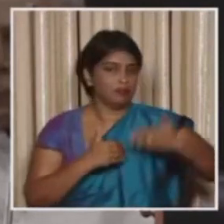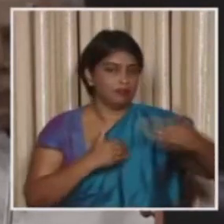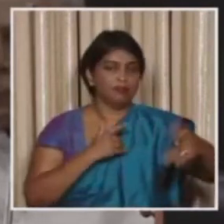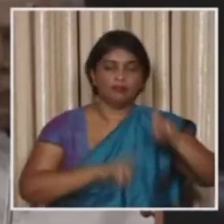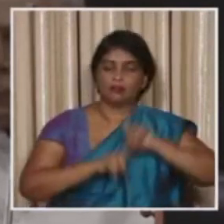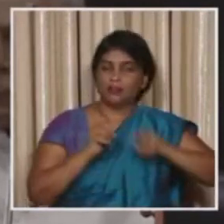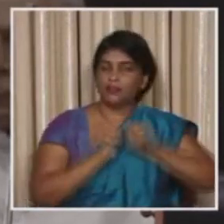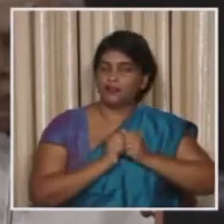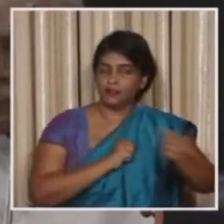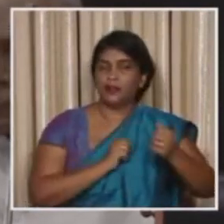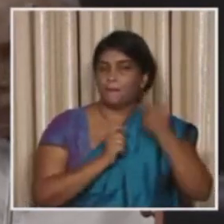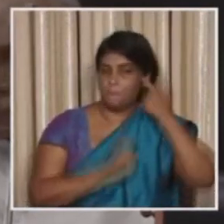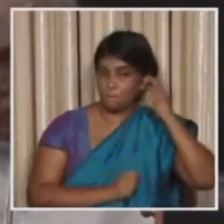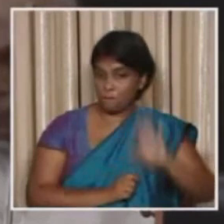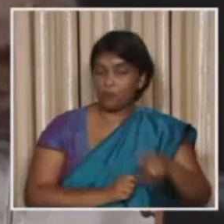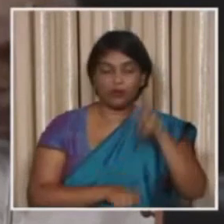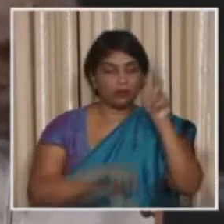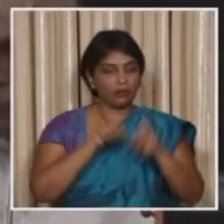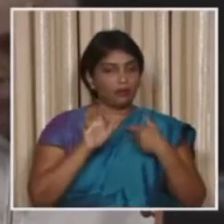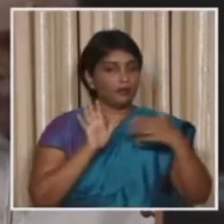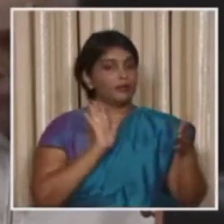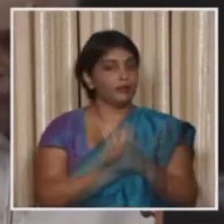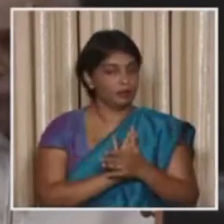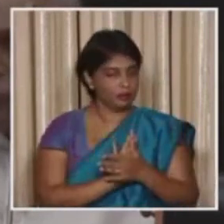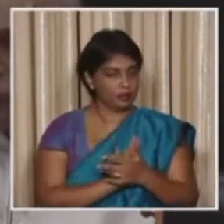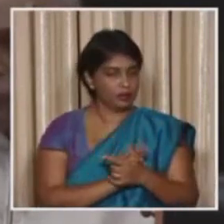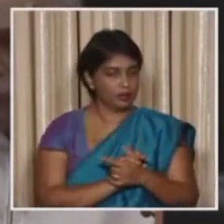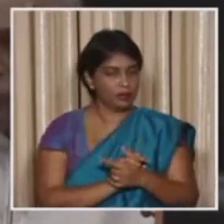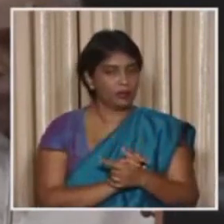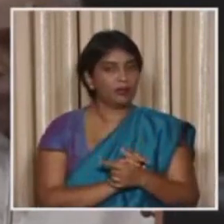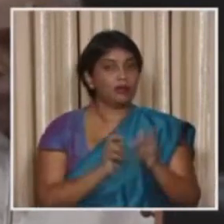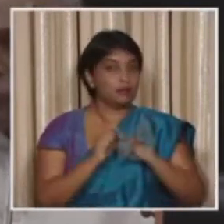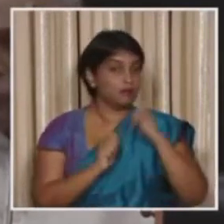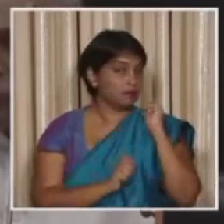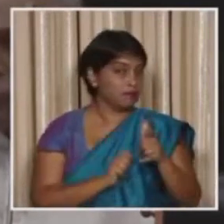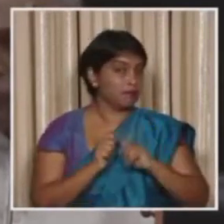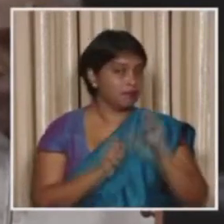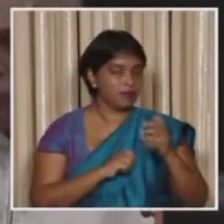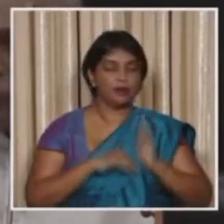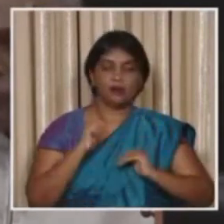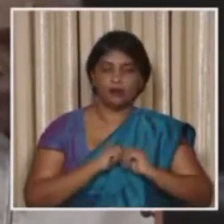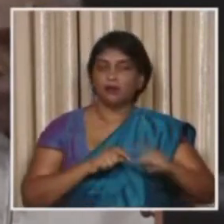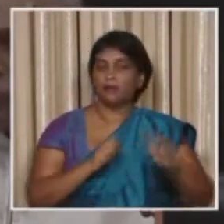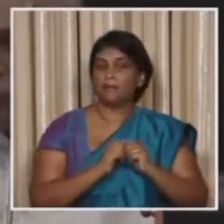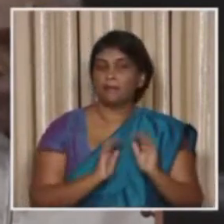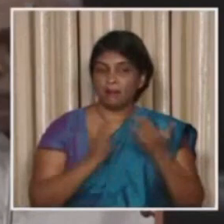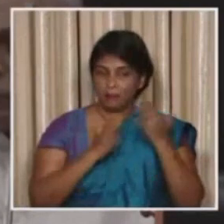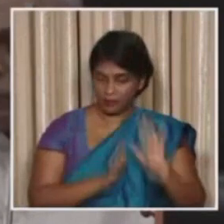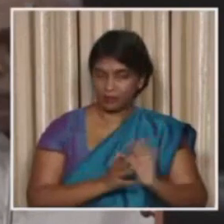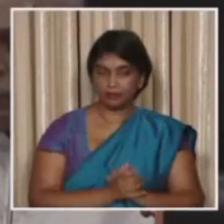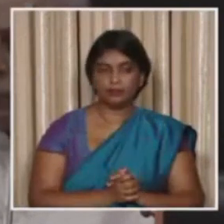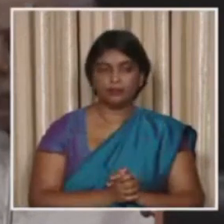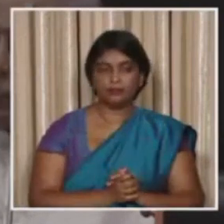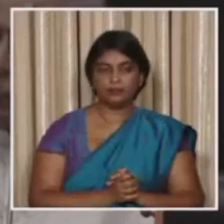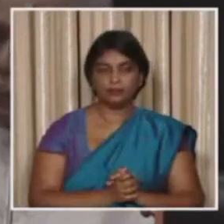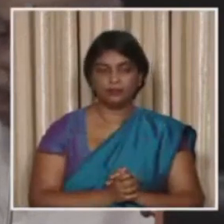issues with the officers of Office of the Reparations and Missing Persons. The OMP has already outlined its time frame in relation to their